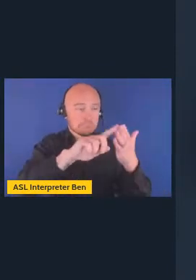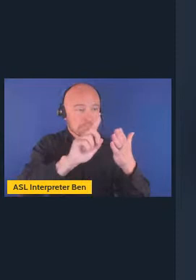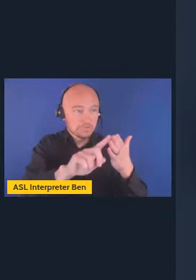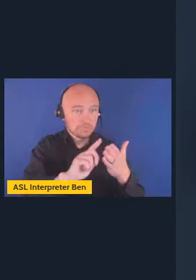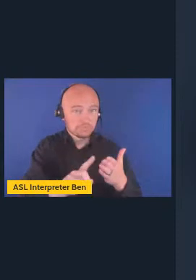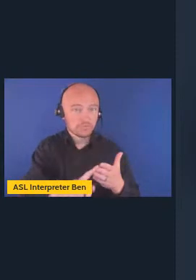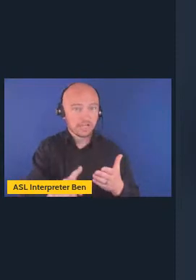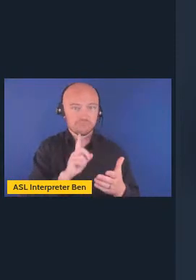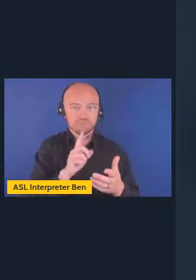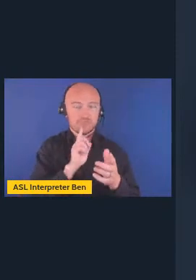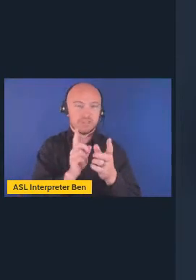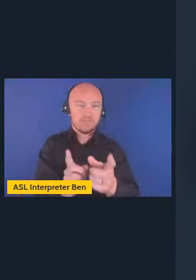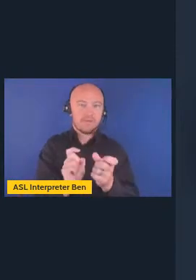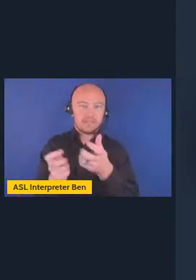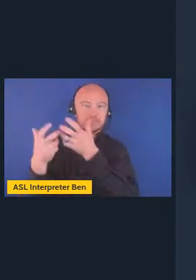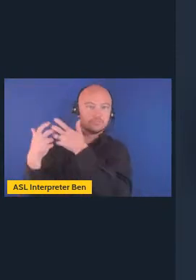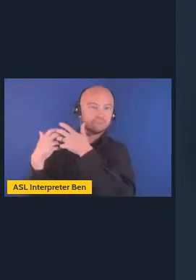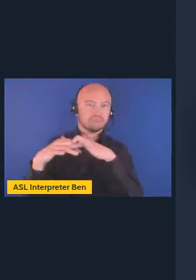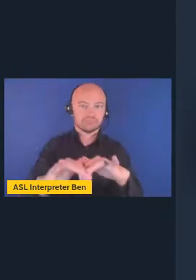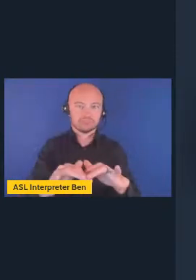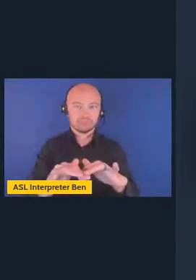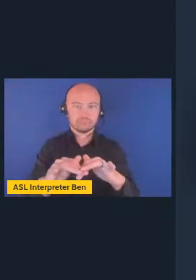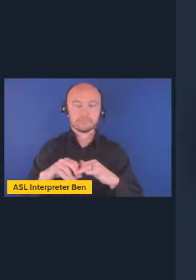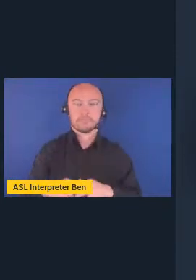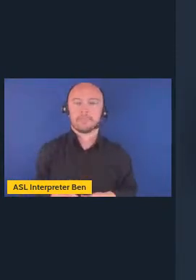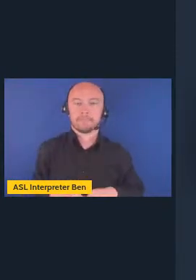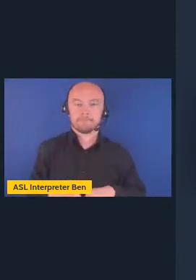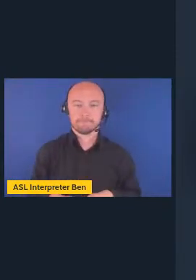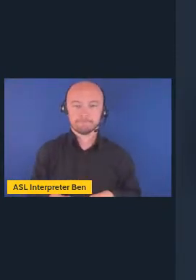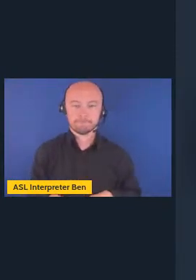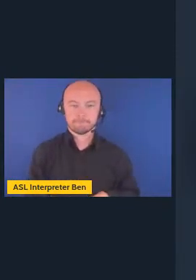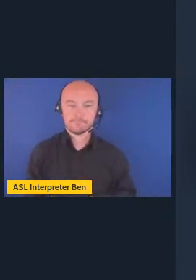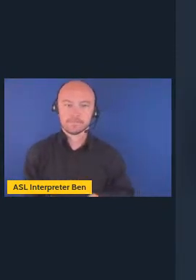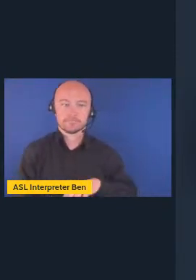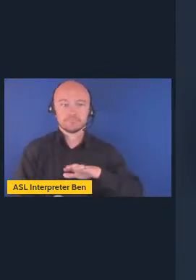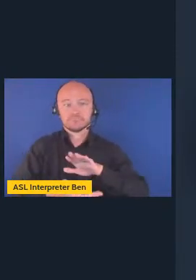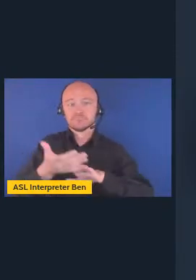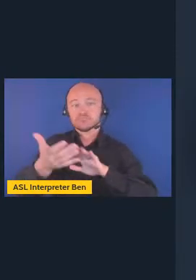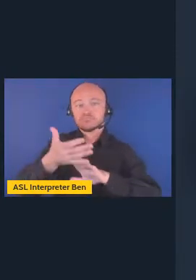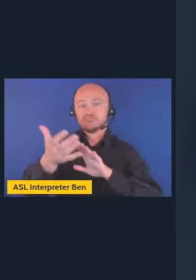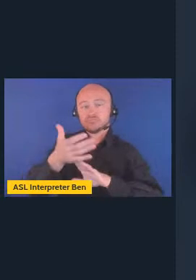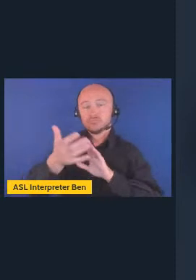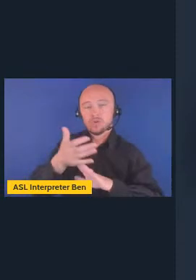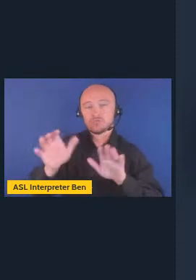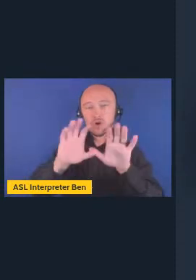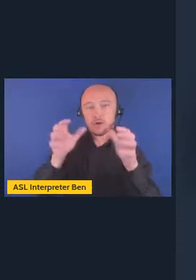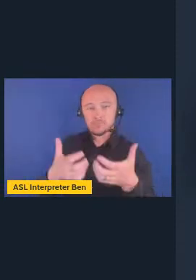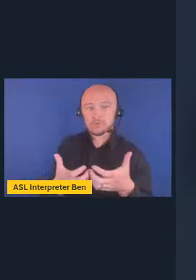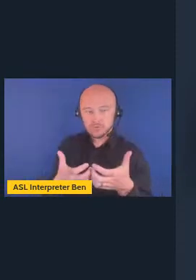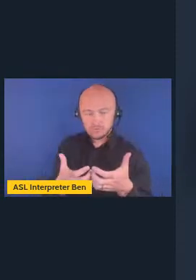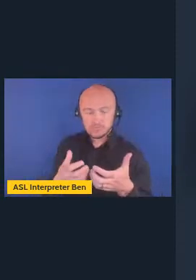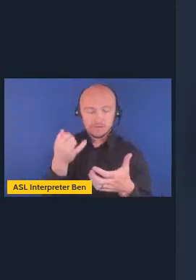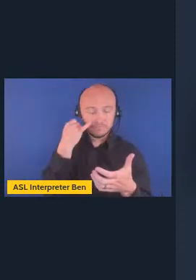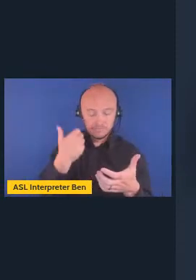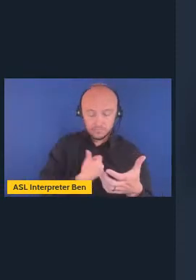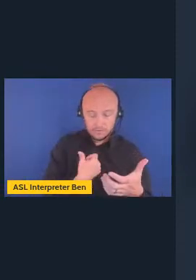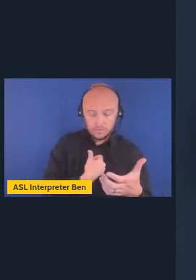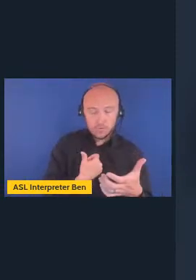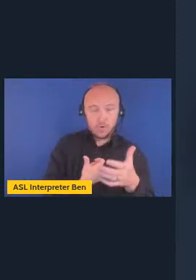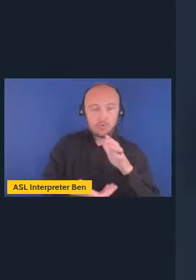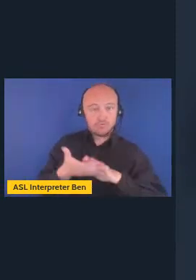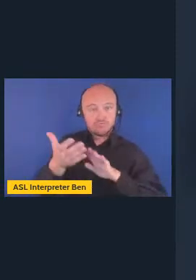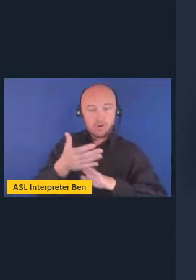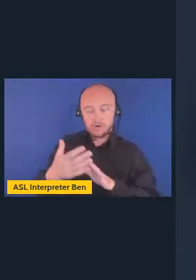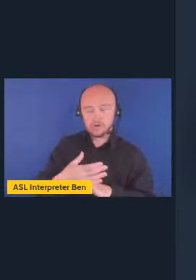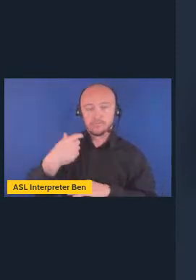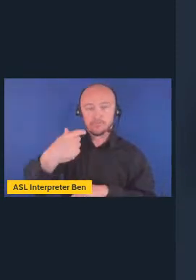to faster merge times. Runner groups are an essential configuration when you are using self-hosted runners for your GitHub